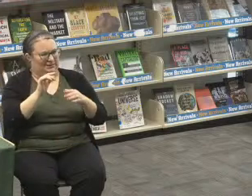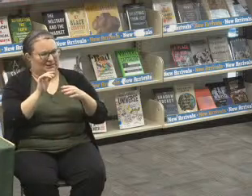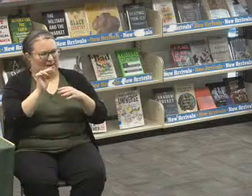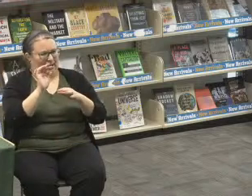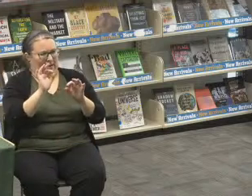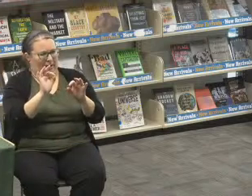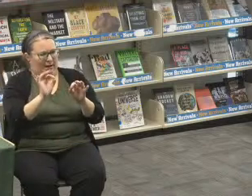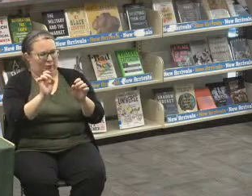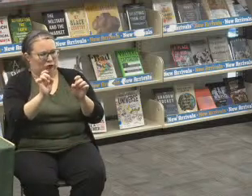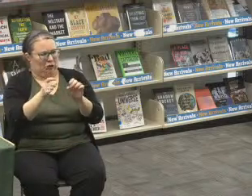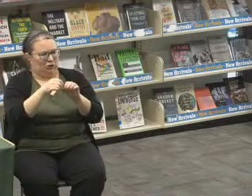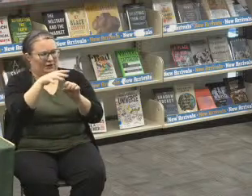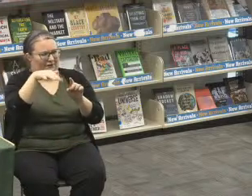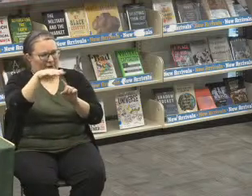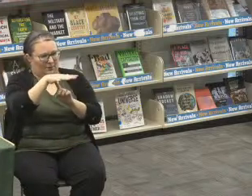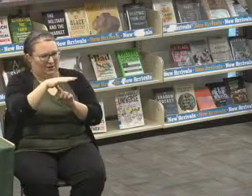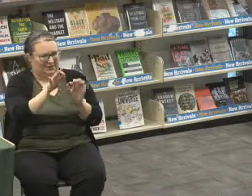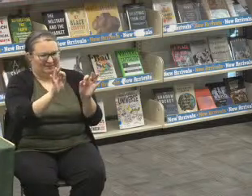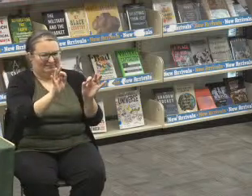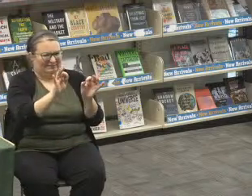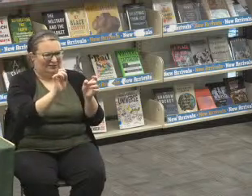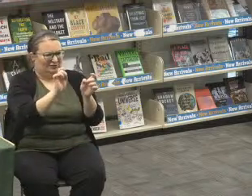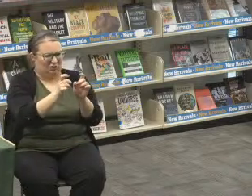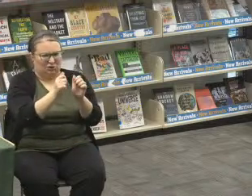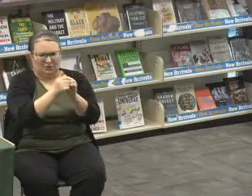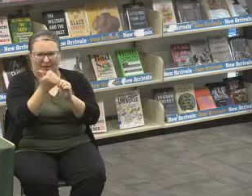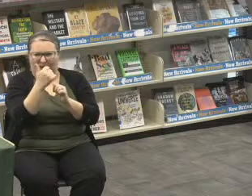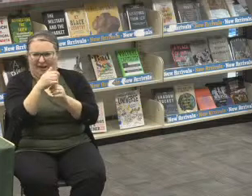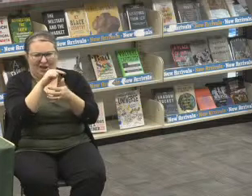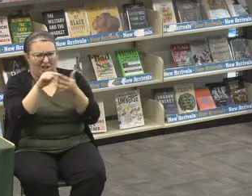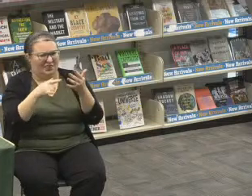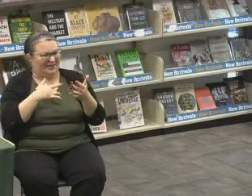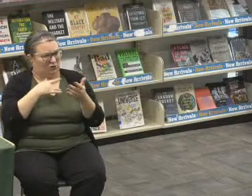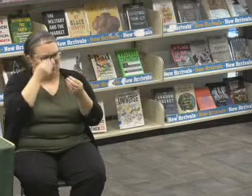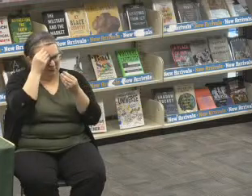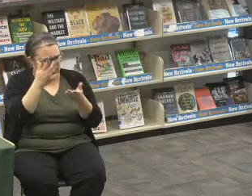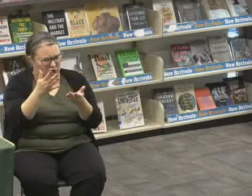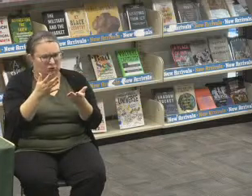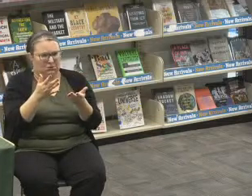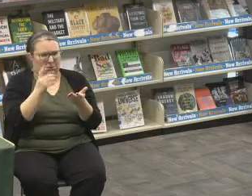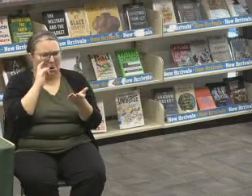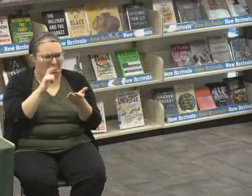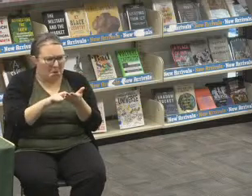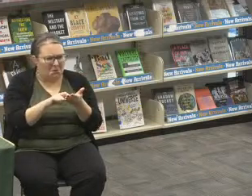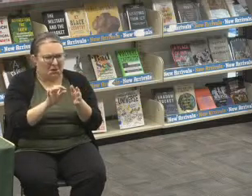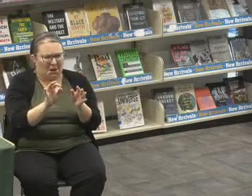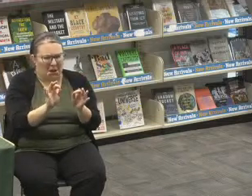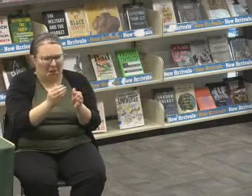in the environment, or subtleties related to any of that sensory information, including